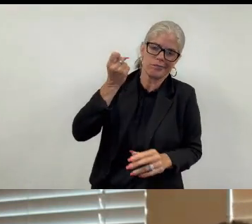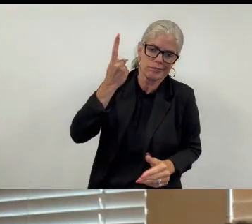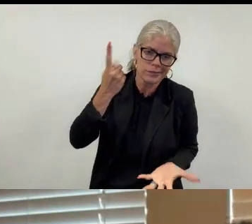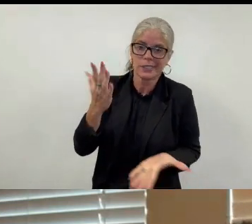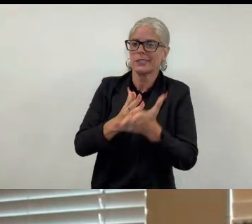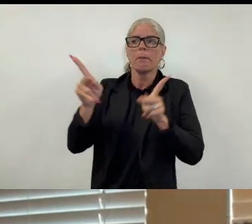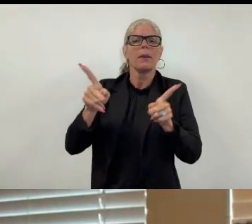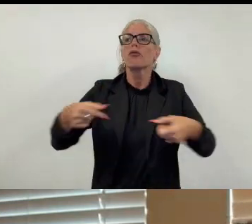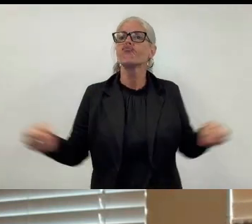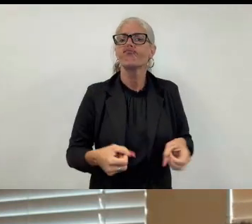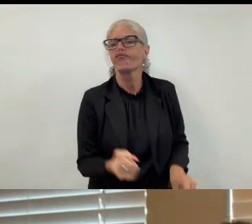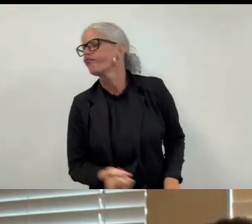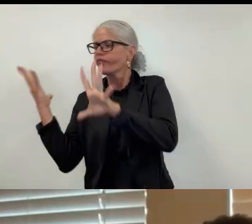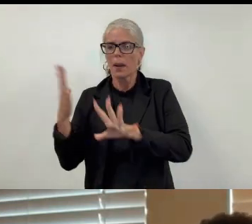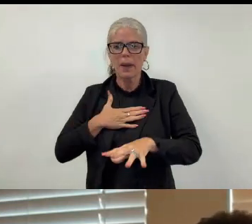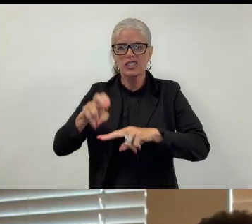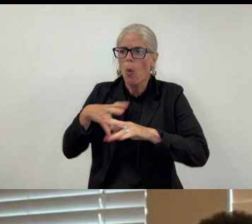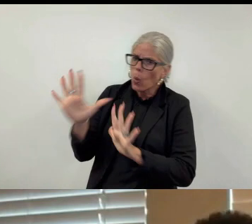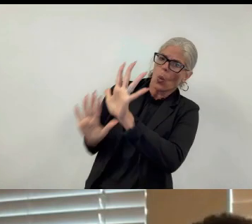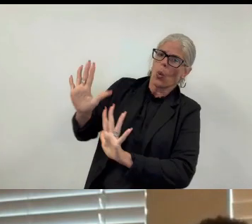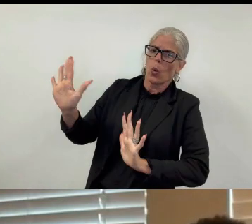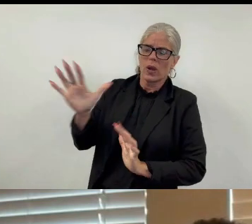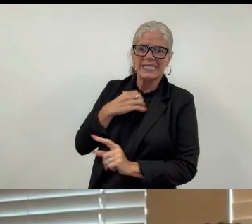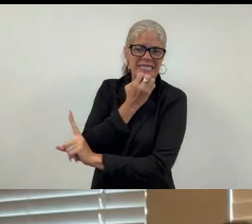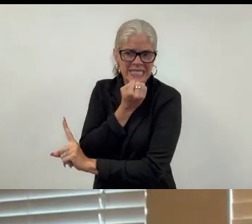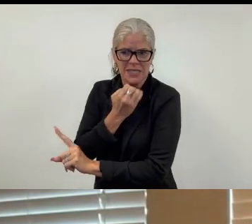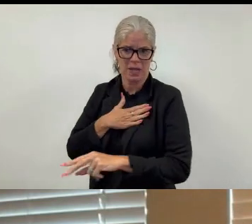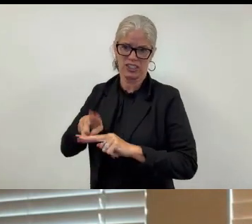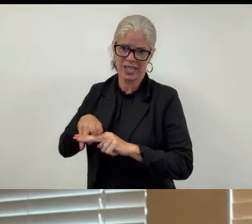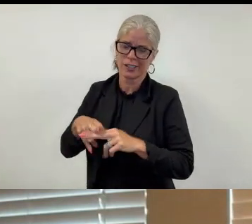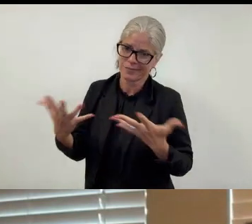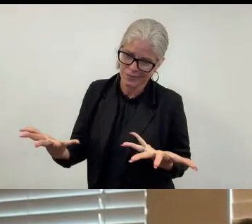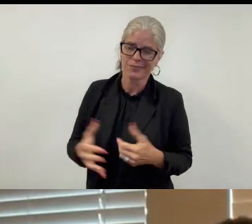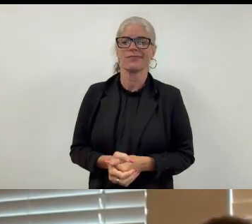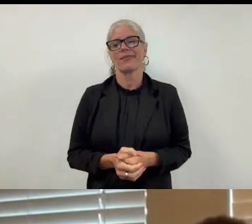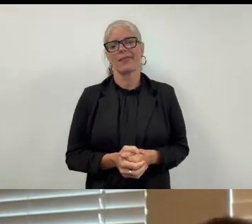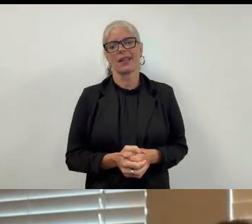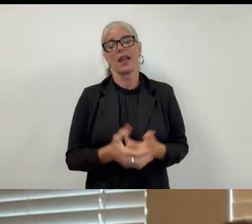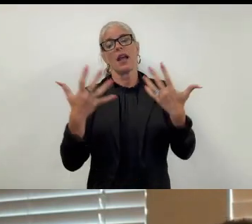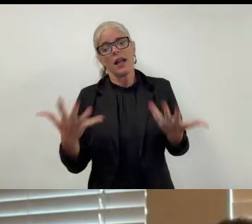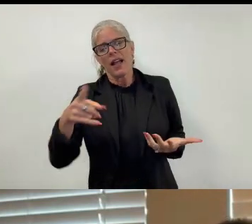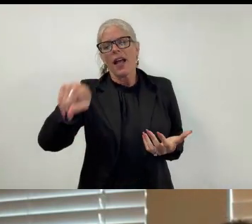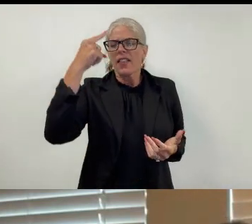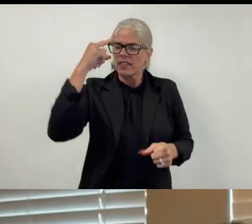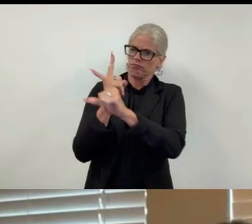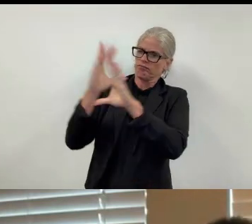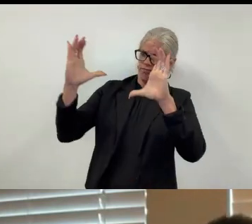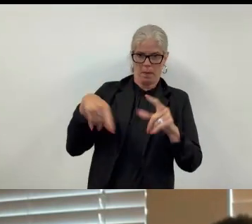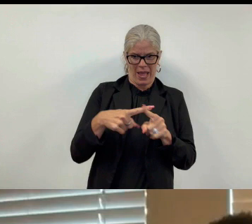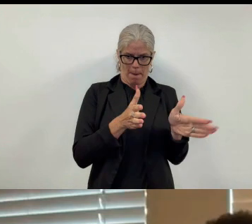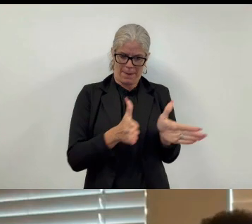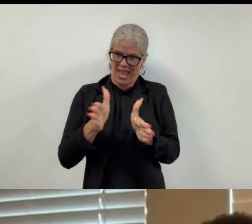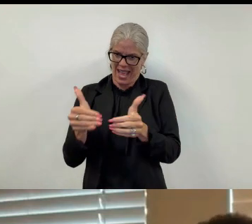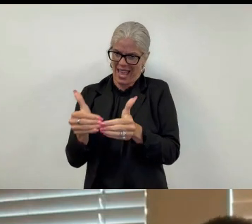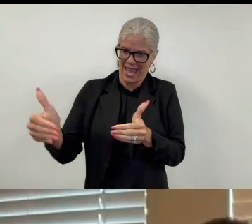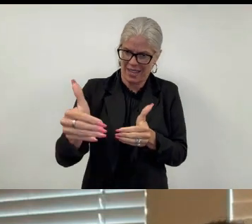chair not necessarily being treated the best when it comes to being stowed. I'll come back to that in a moment. But back to what I said about